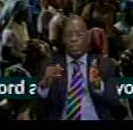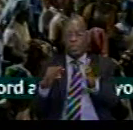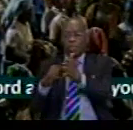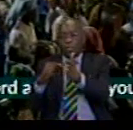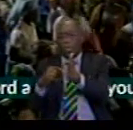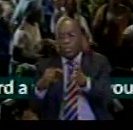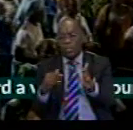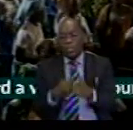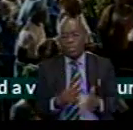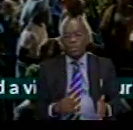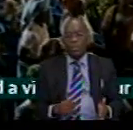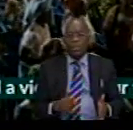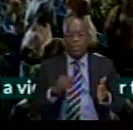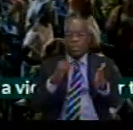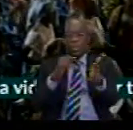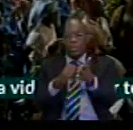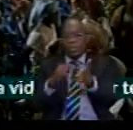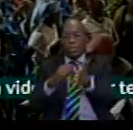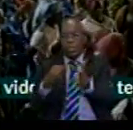Check it.